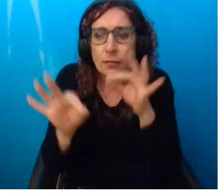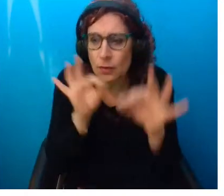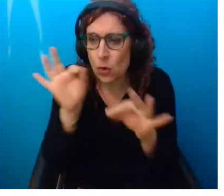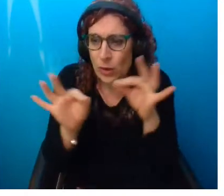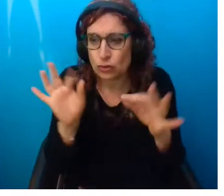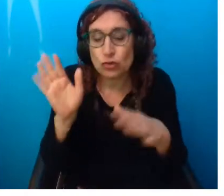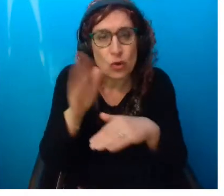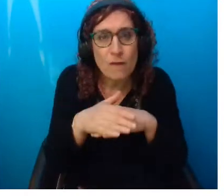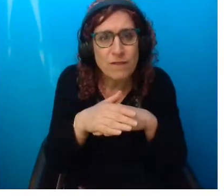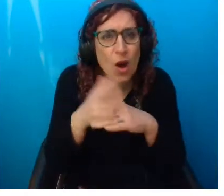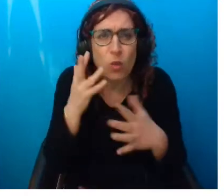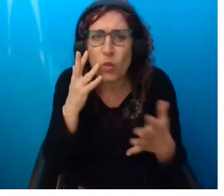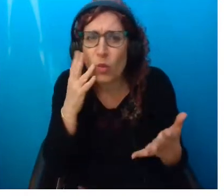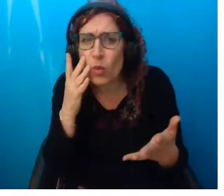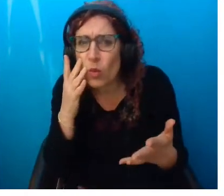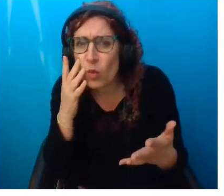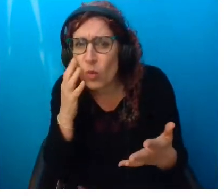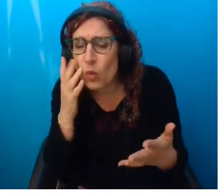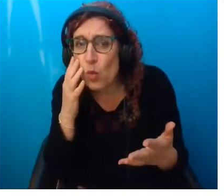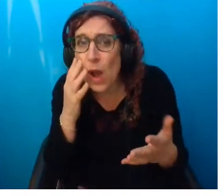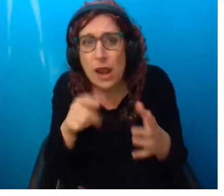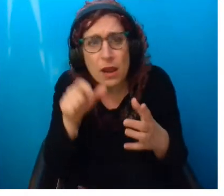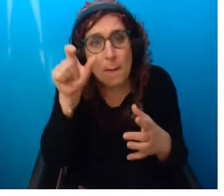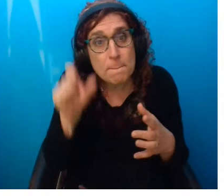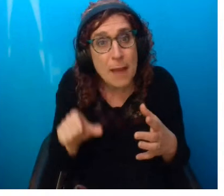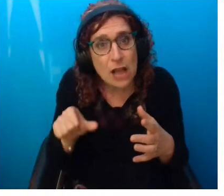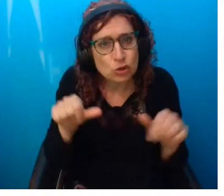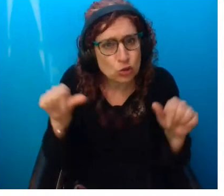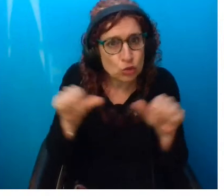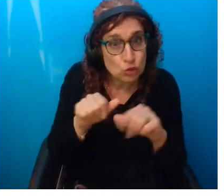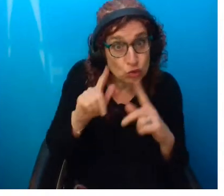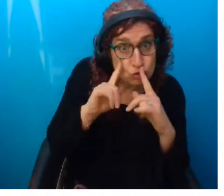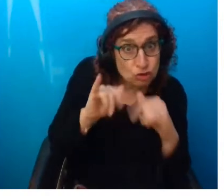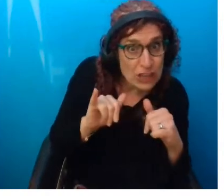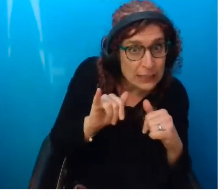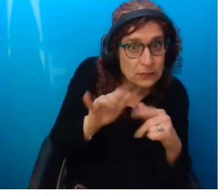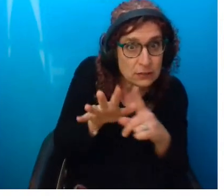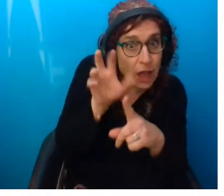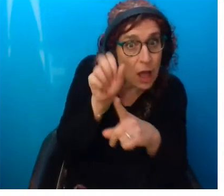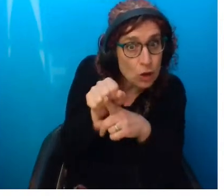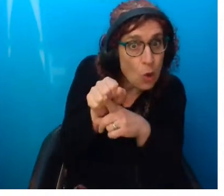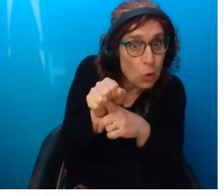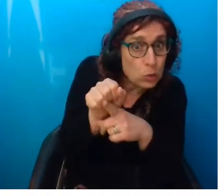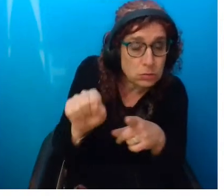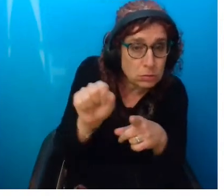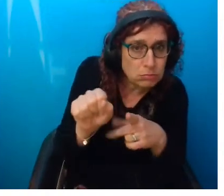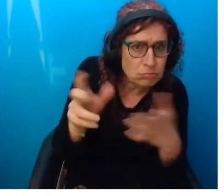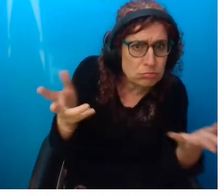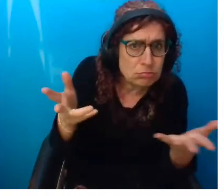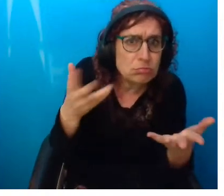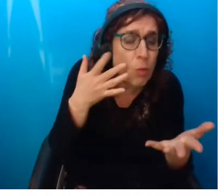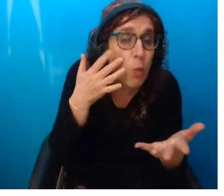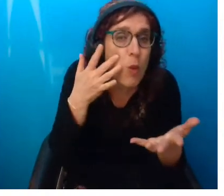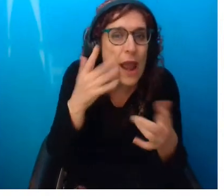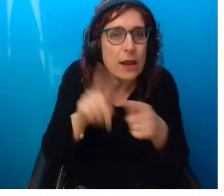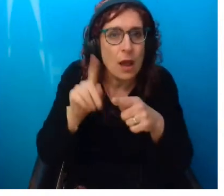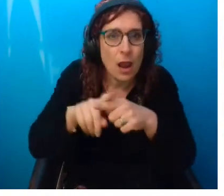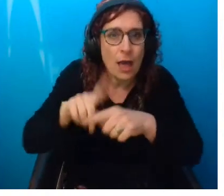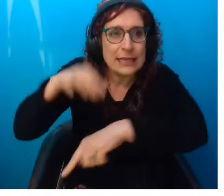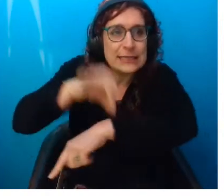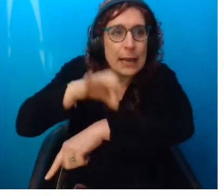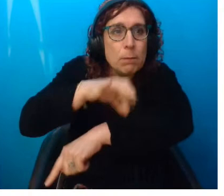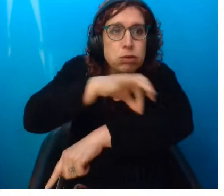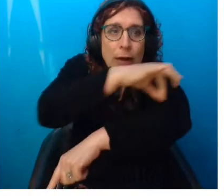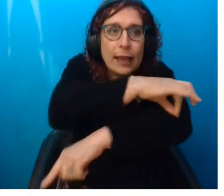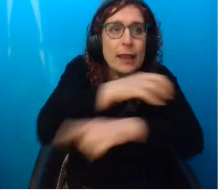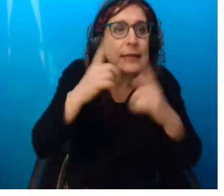when should you be looking to have a patient tested? So diagnostic testing, i.e. when would you need to do skin prick testing, or when would you need to do